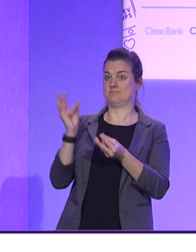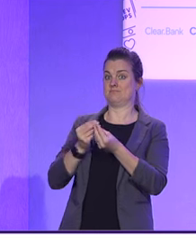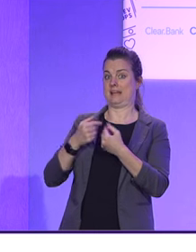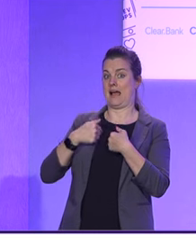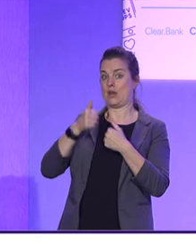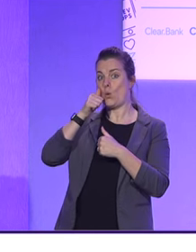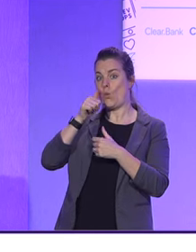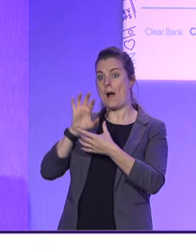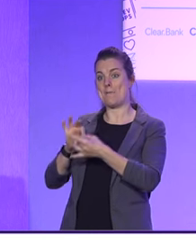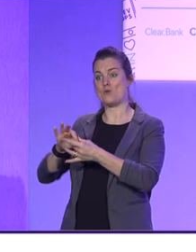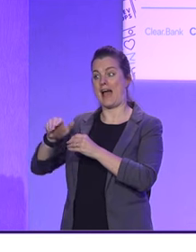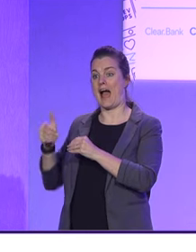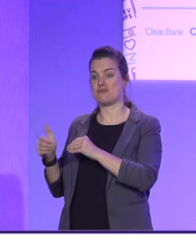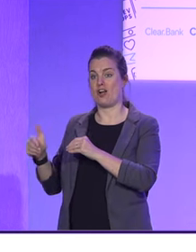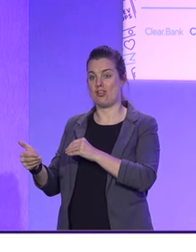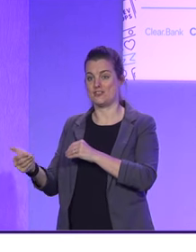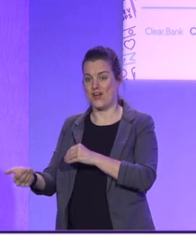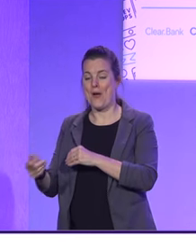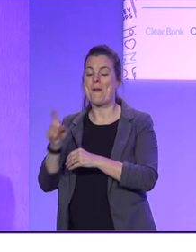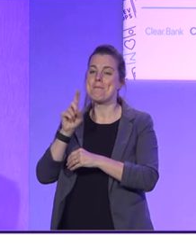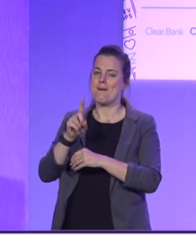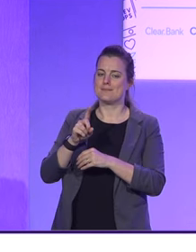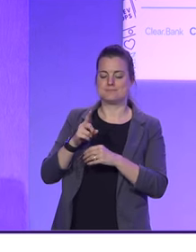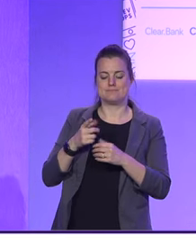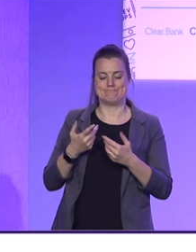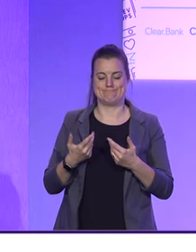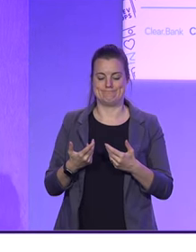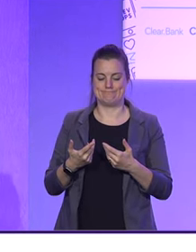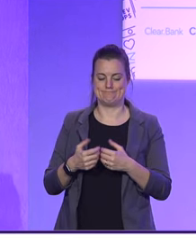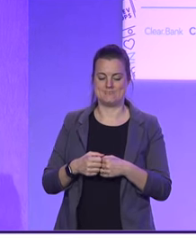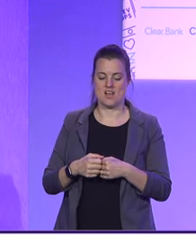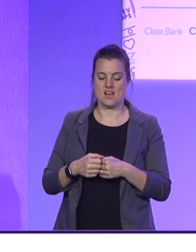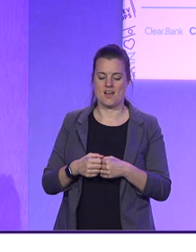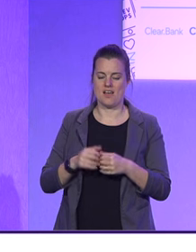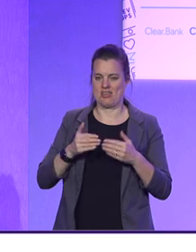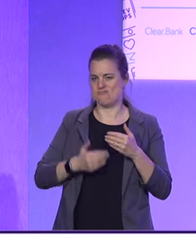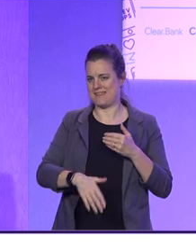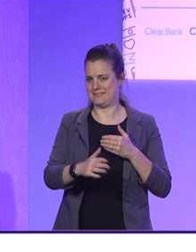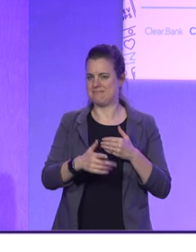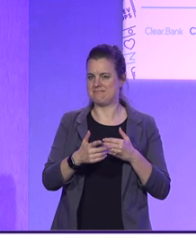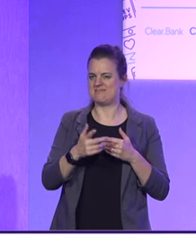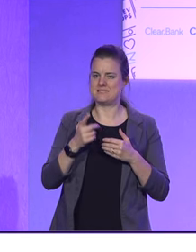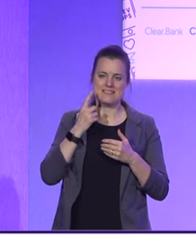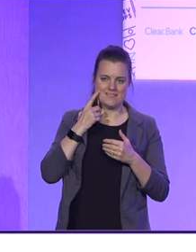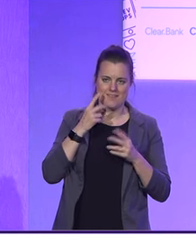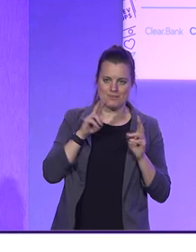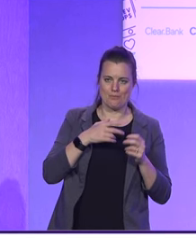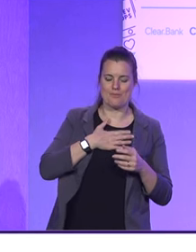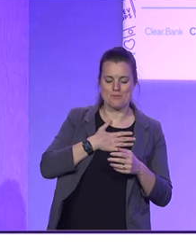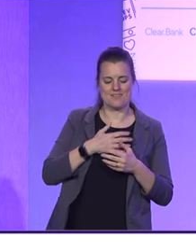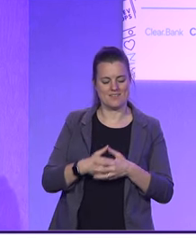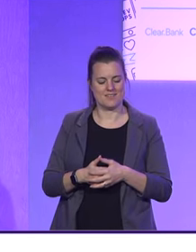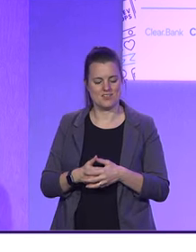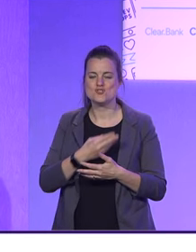what we can do. Now, I think it's, for this audience, it's much easier. Some things